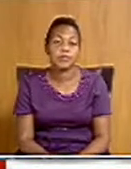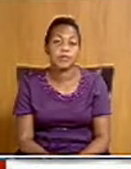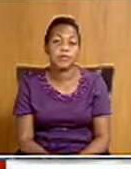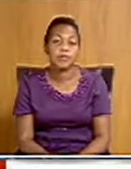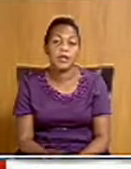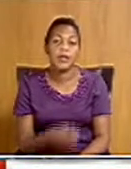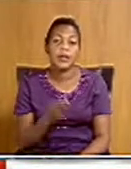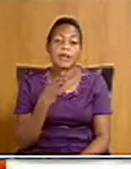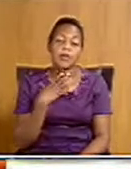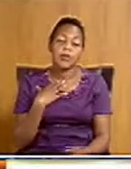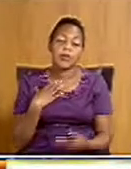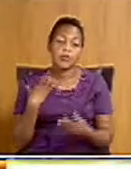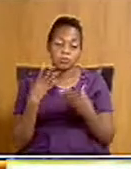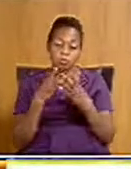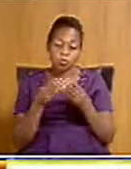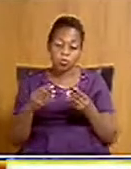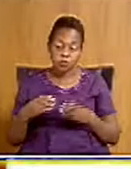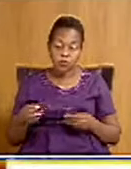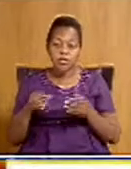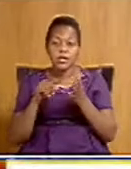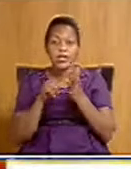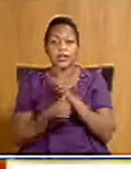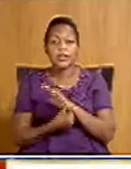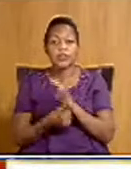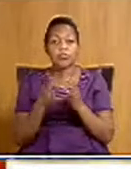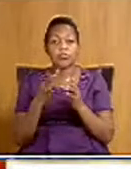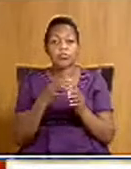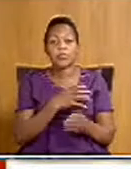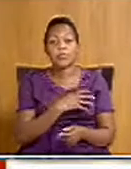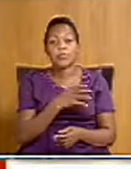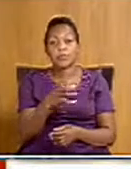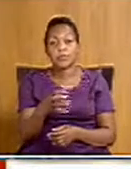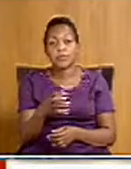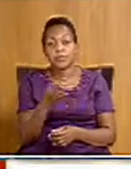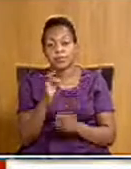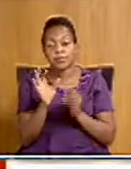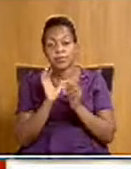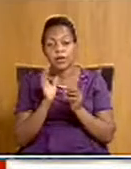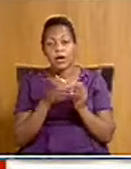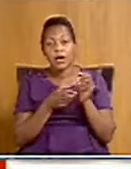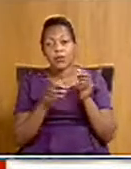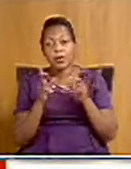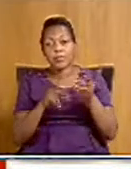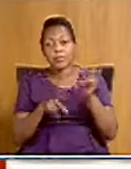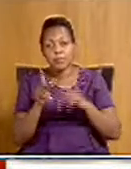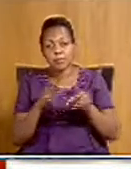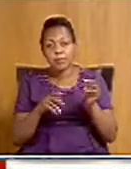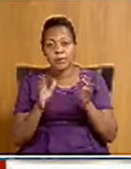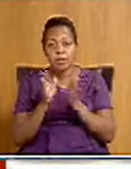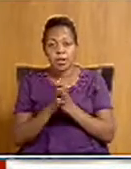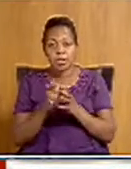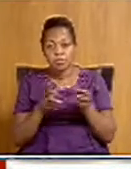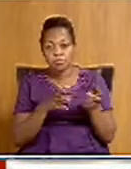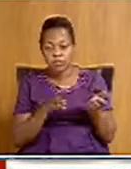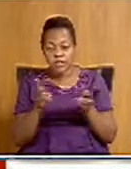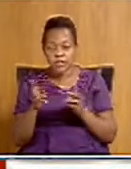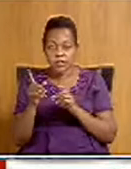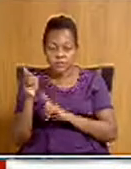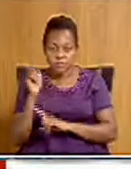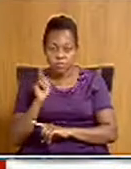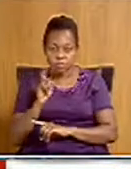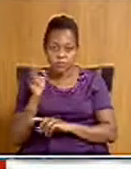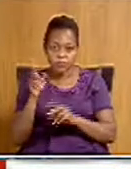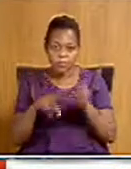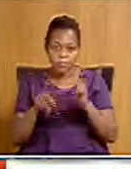If we are to address the issue of the prosperity of our people and strategic security of